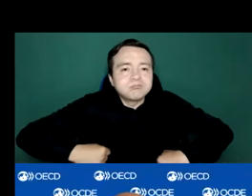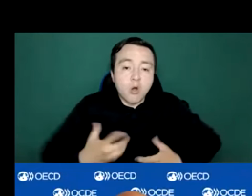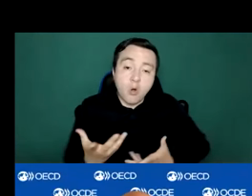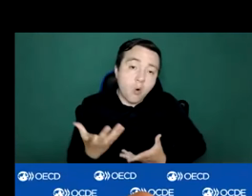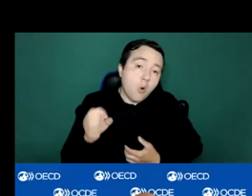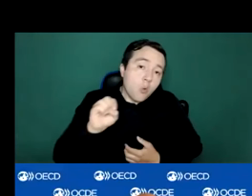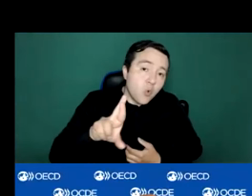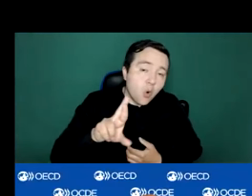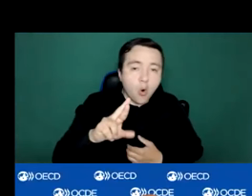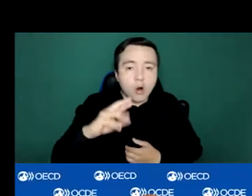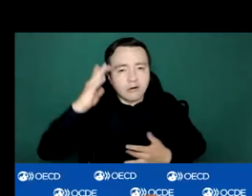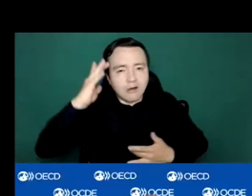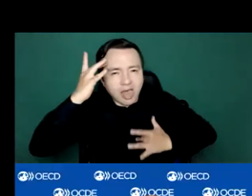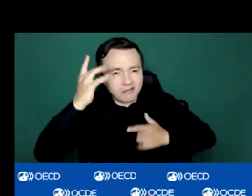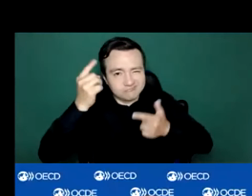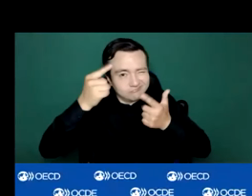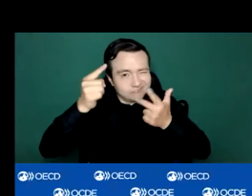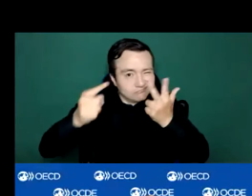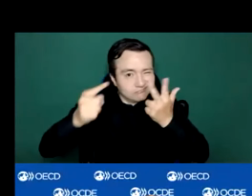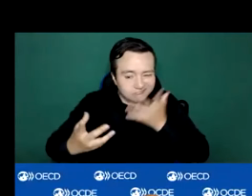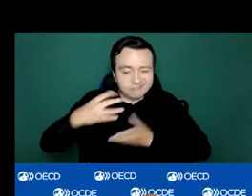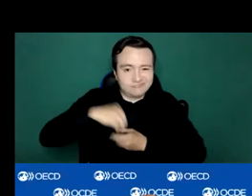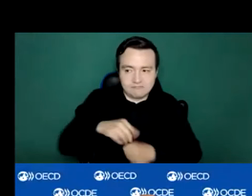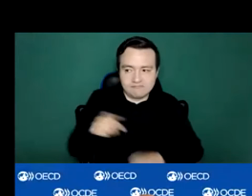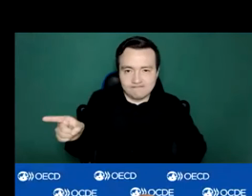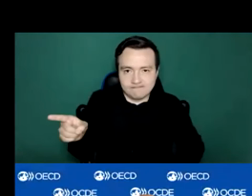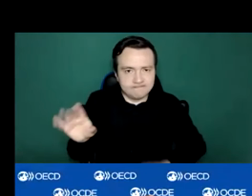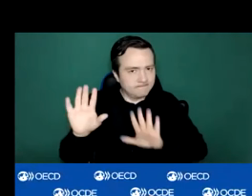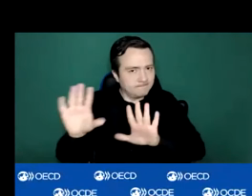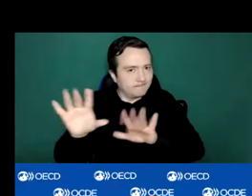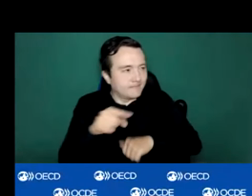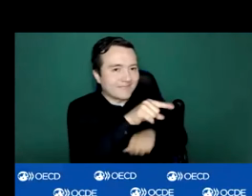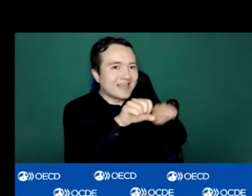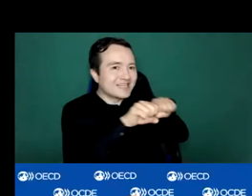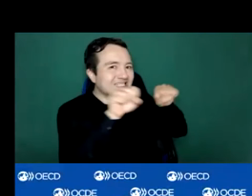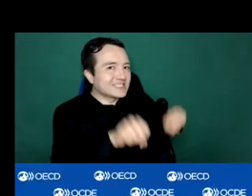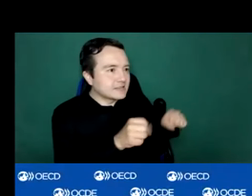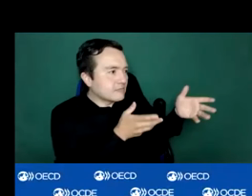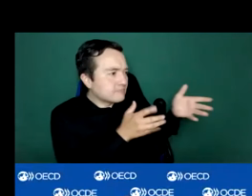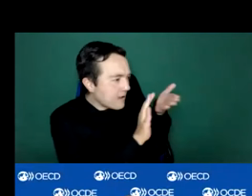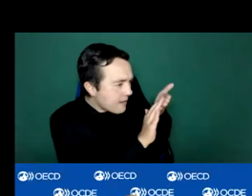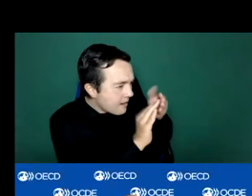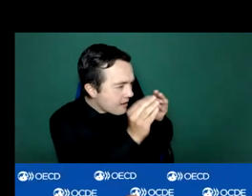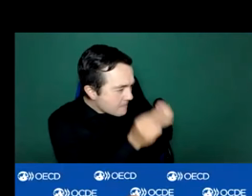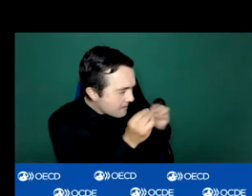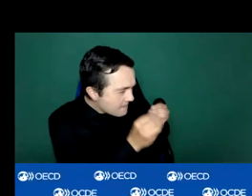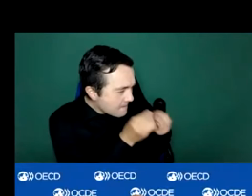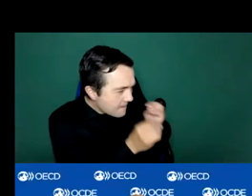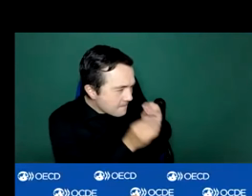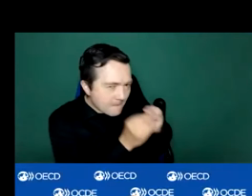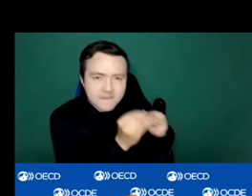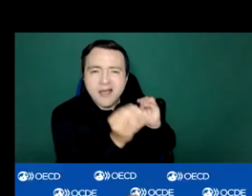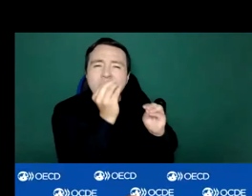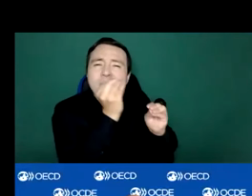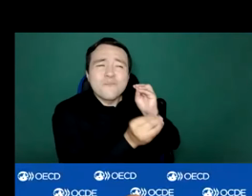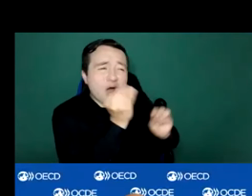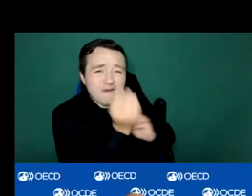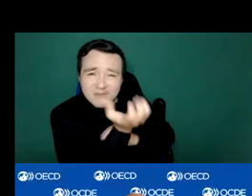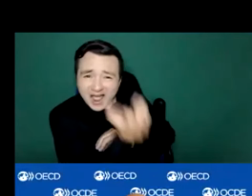strong, resilient health system in the future. And here are the things that primary care can and should be doing